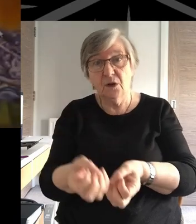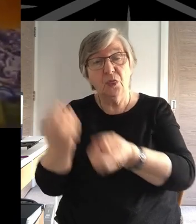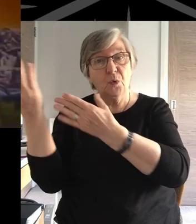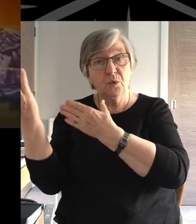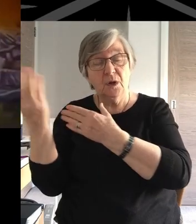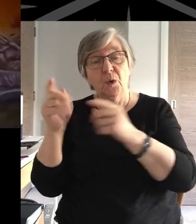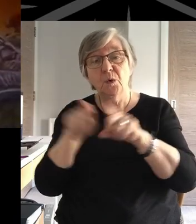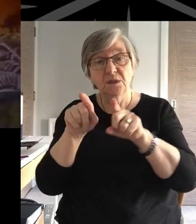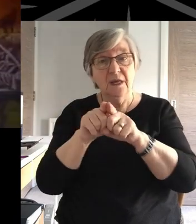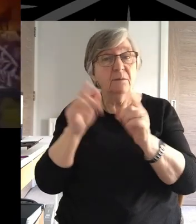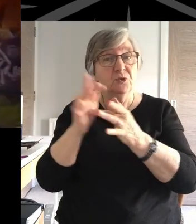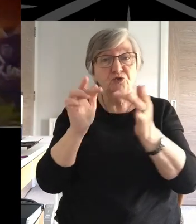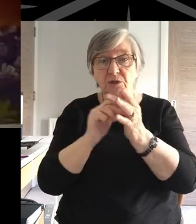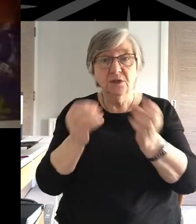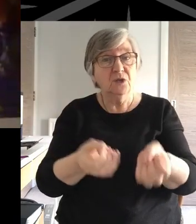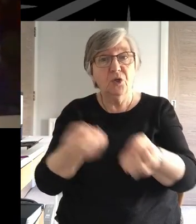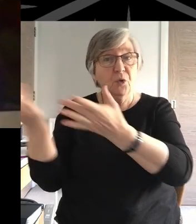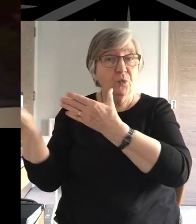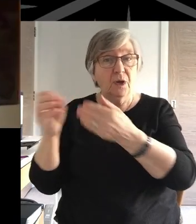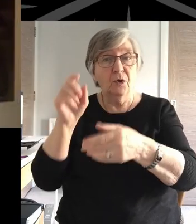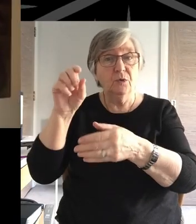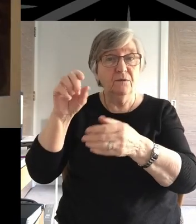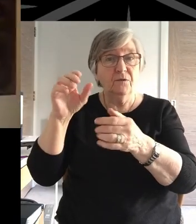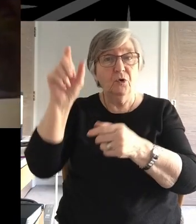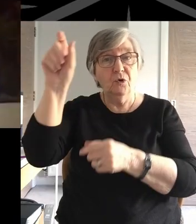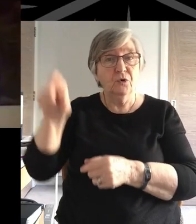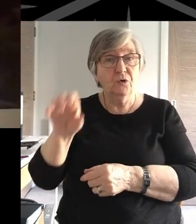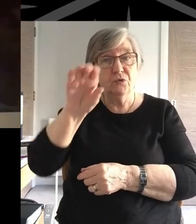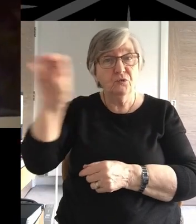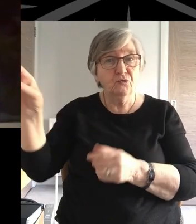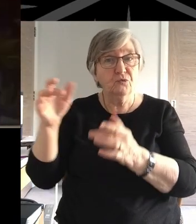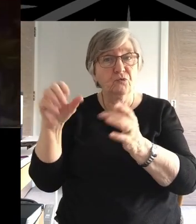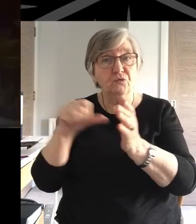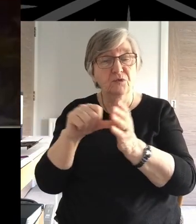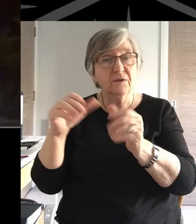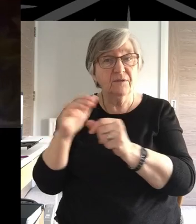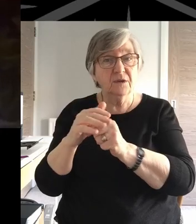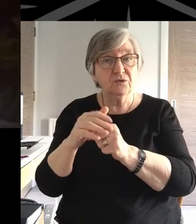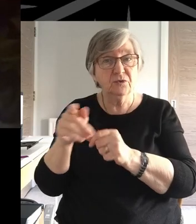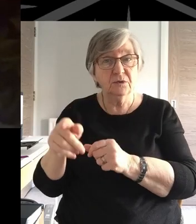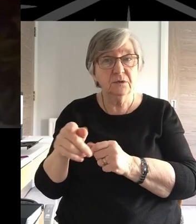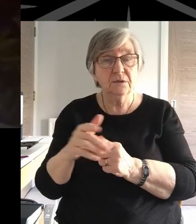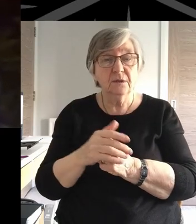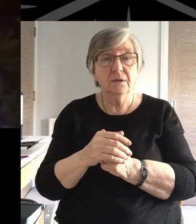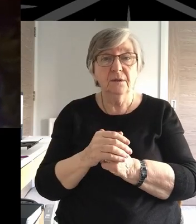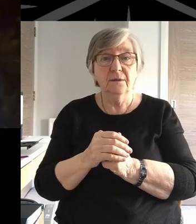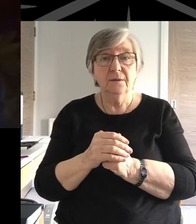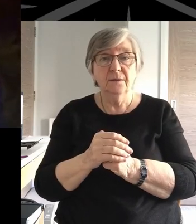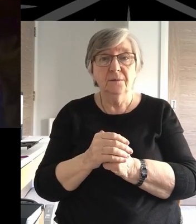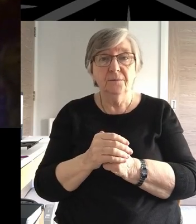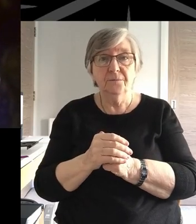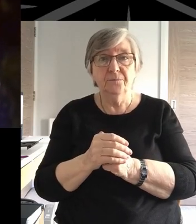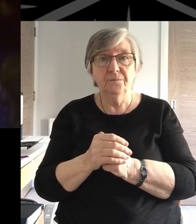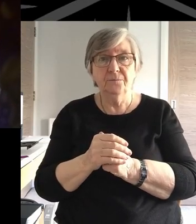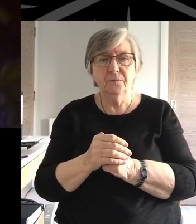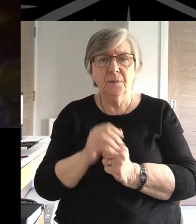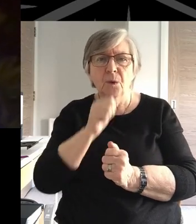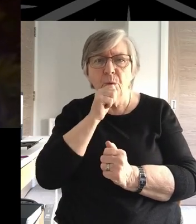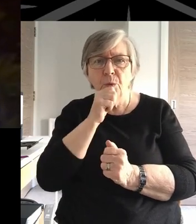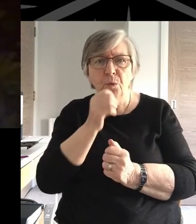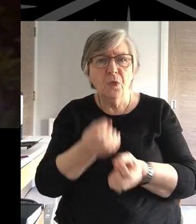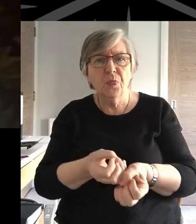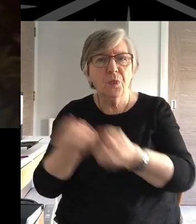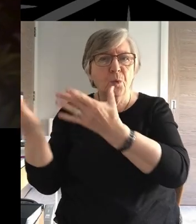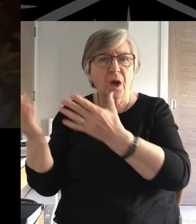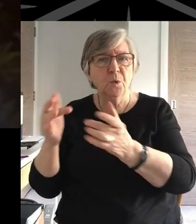crucifixion, he went from a perfect life to a bad life or something. Well, into our sins. Who are the people that are throwing